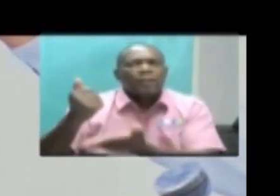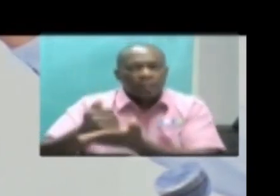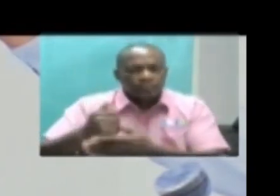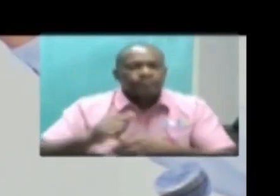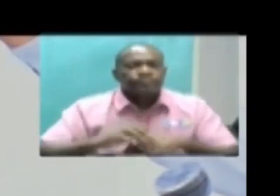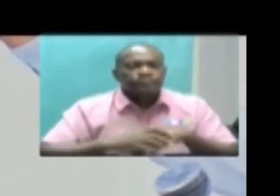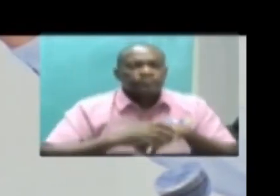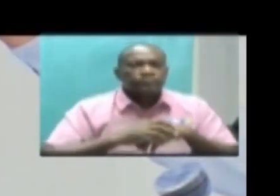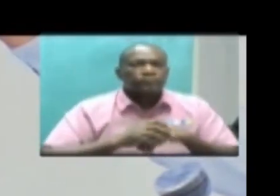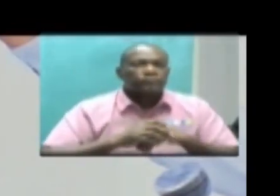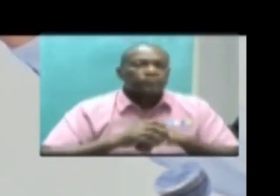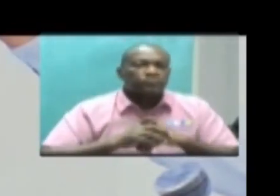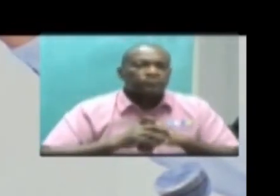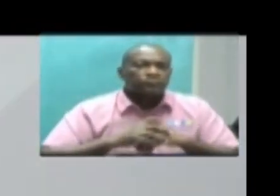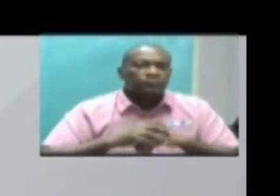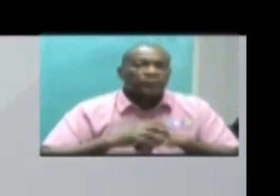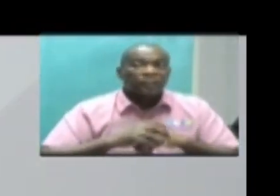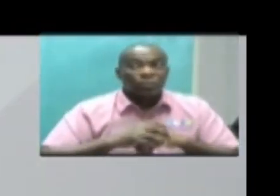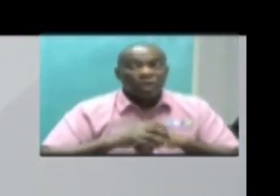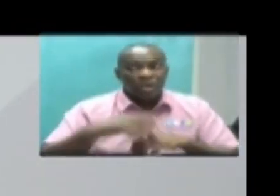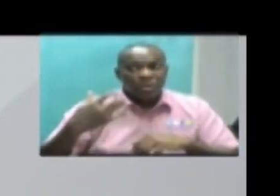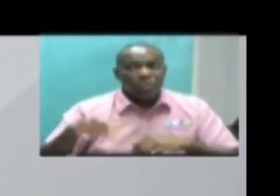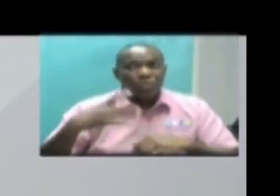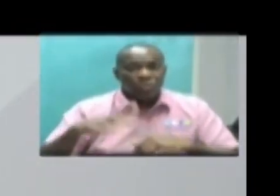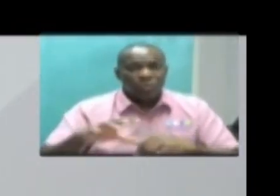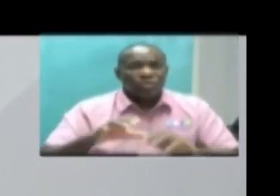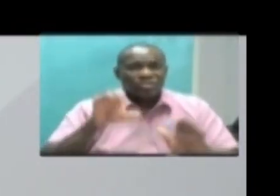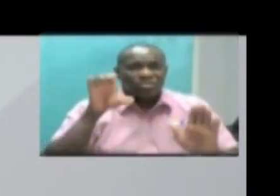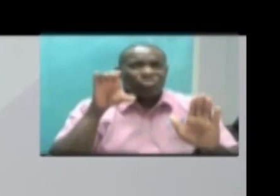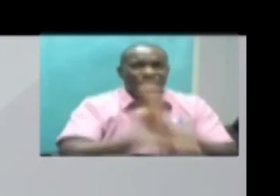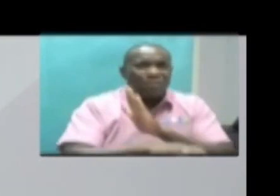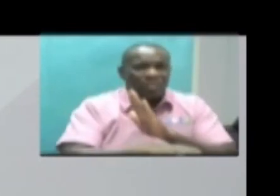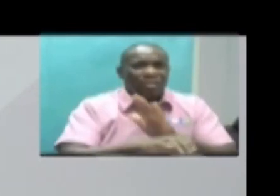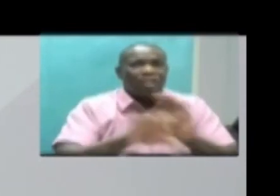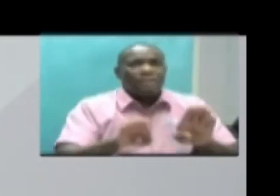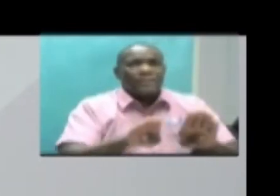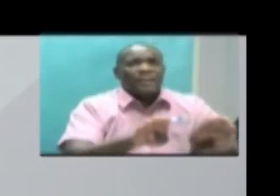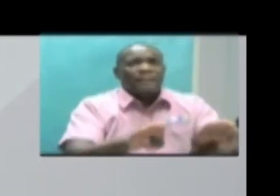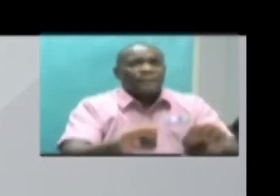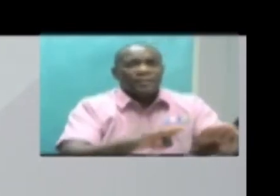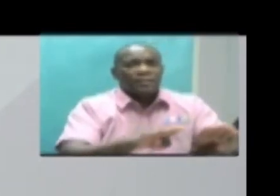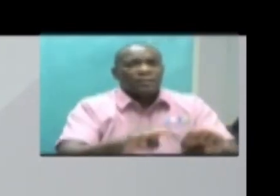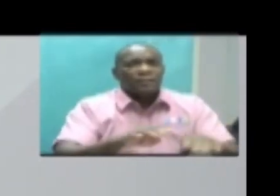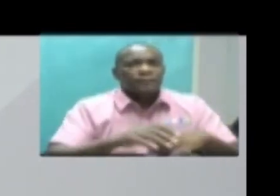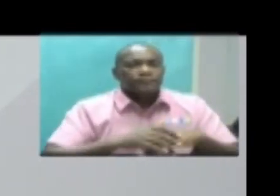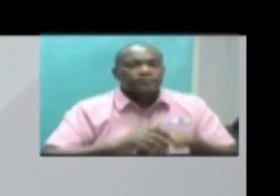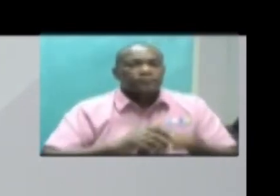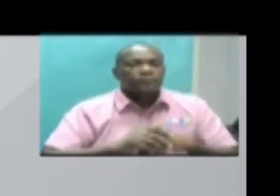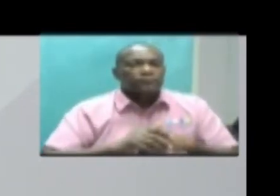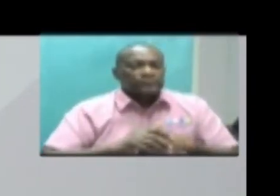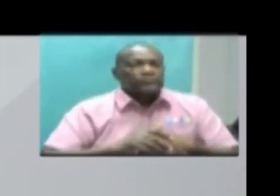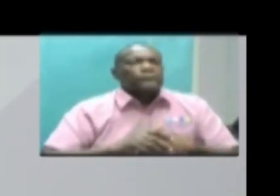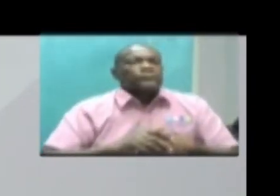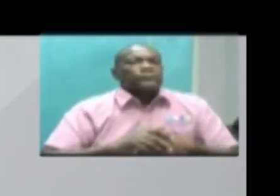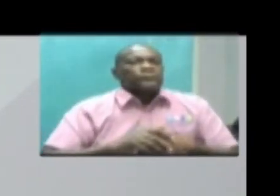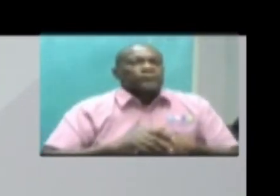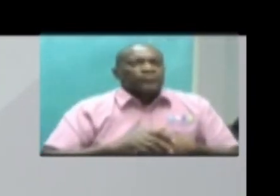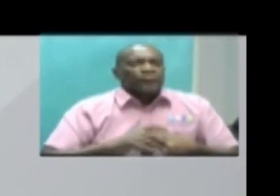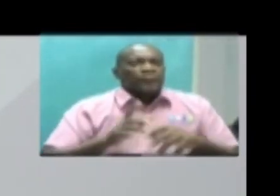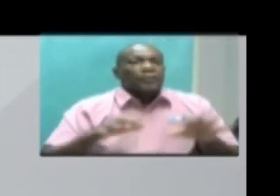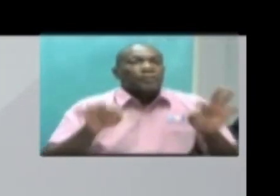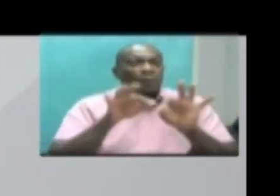to me. Yes, it is. Now, I want to be very careful in how we address the